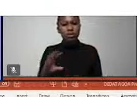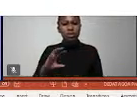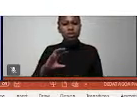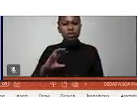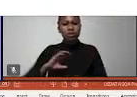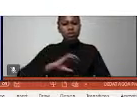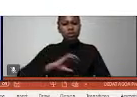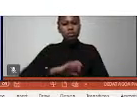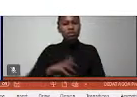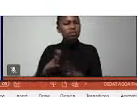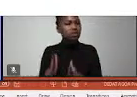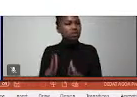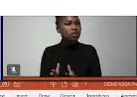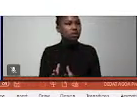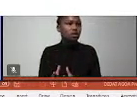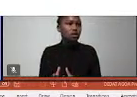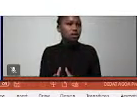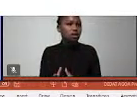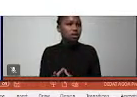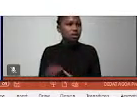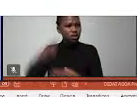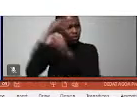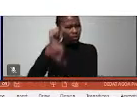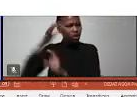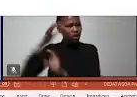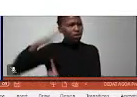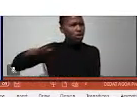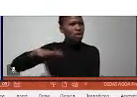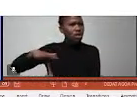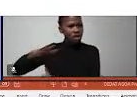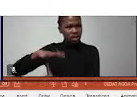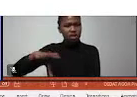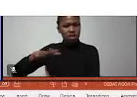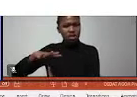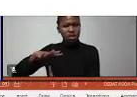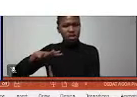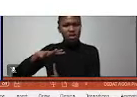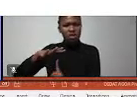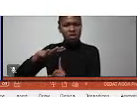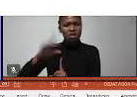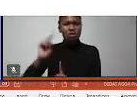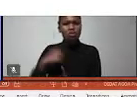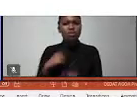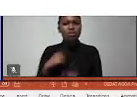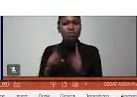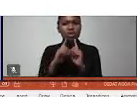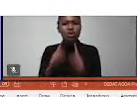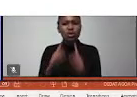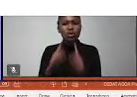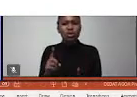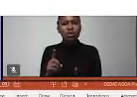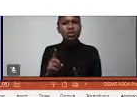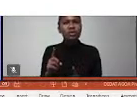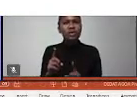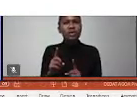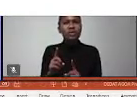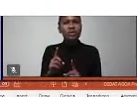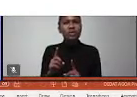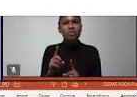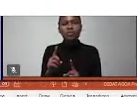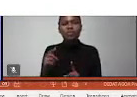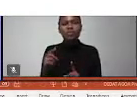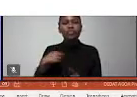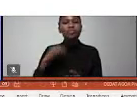strategic goals or focus areas is exports. So exports is a what we call a PFA of the